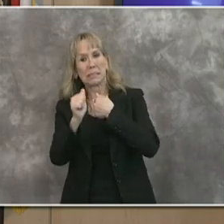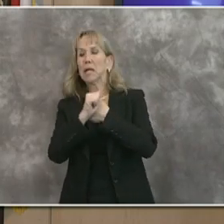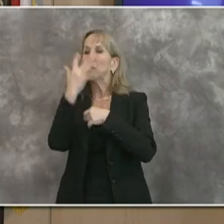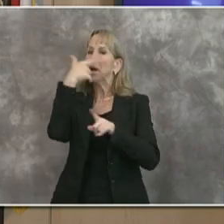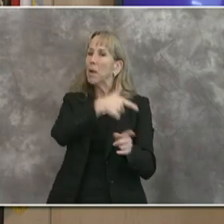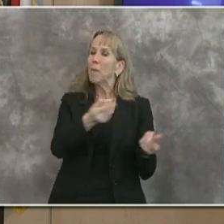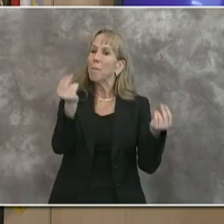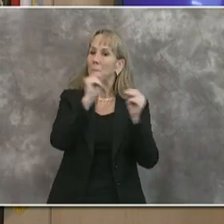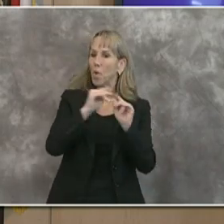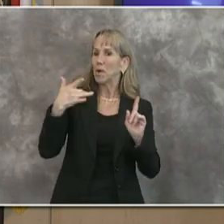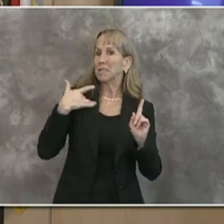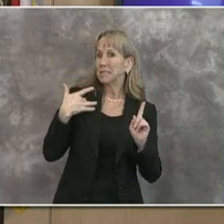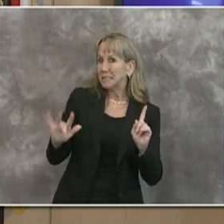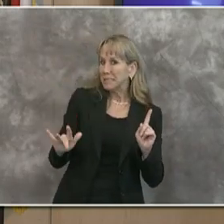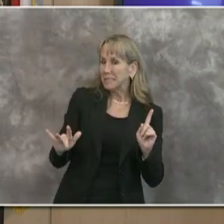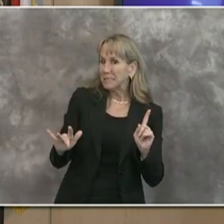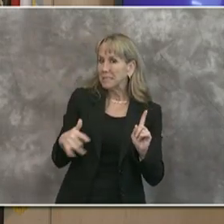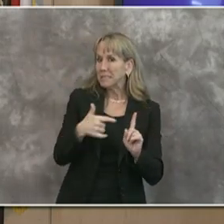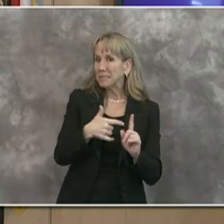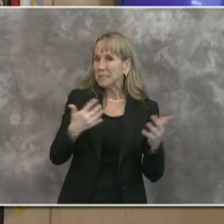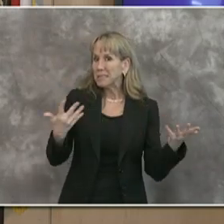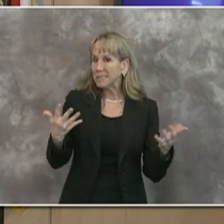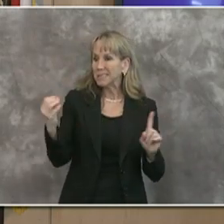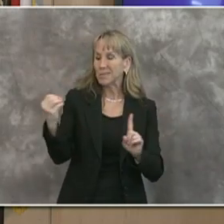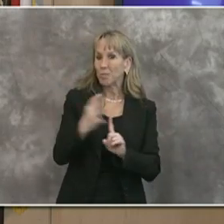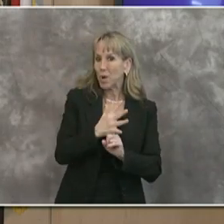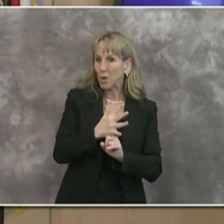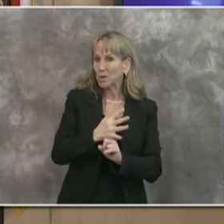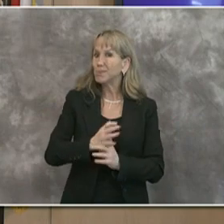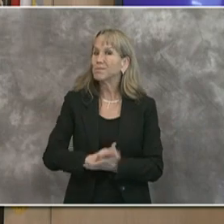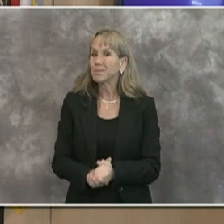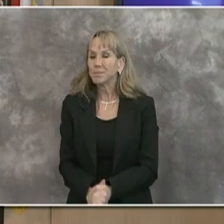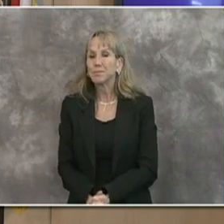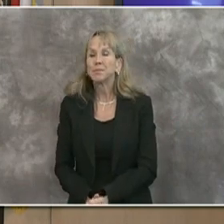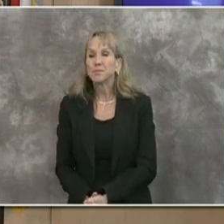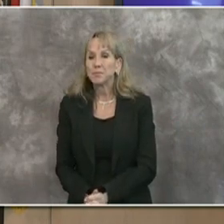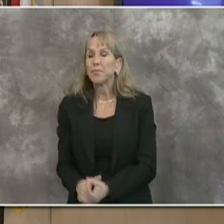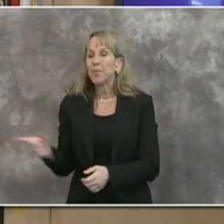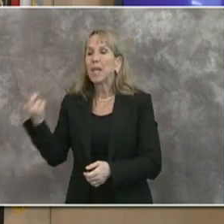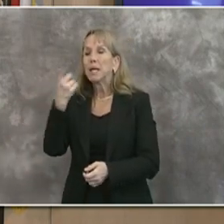them being exposed to the coronavirus? Dr. Wooten's going to respond.